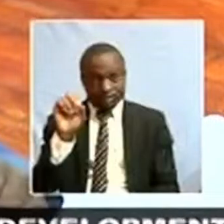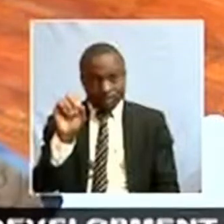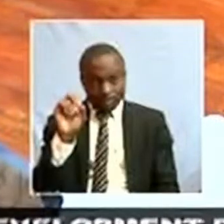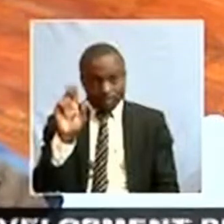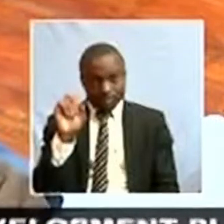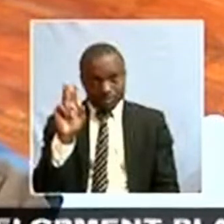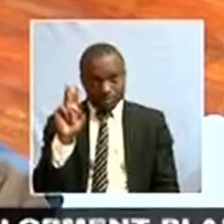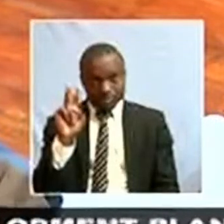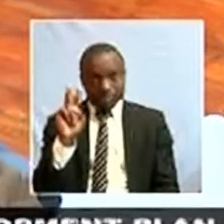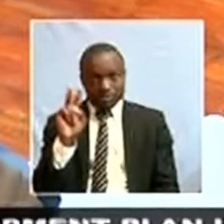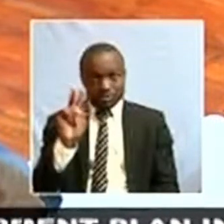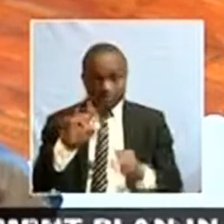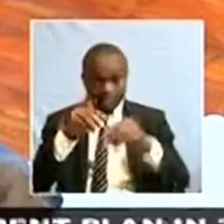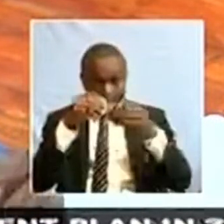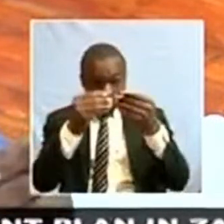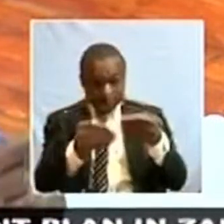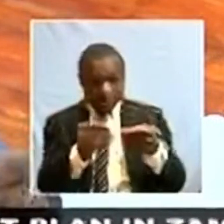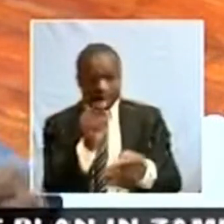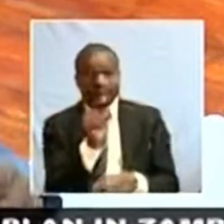Zambia, which grants you